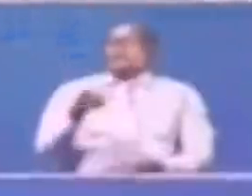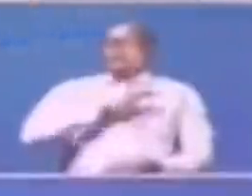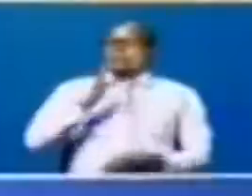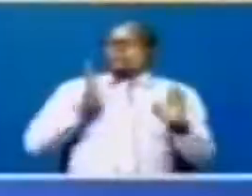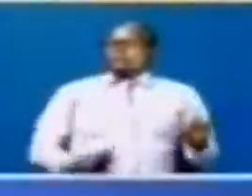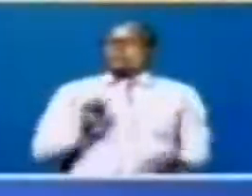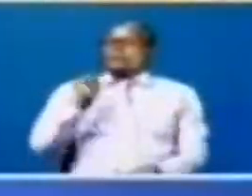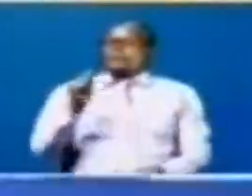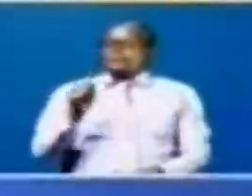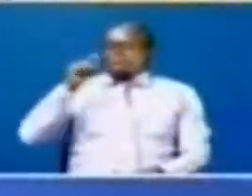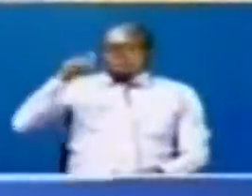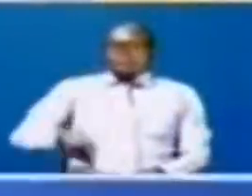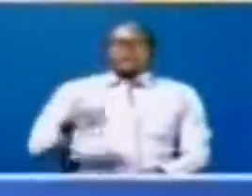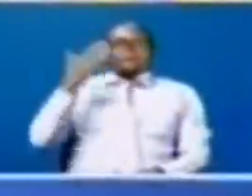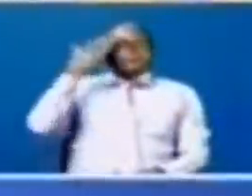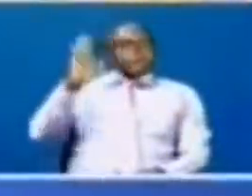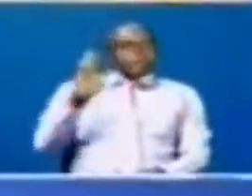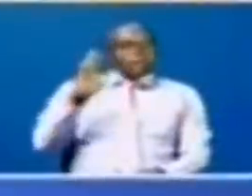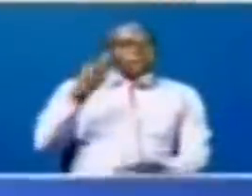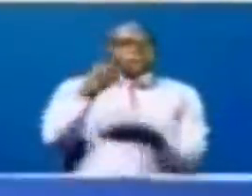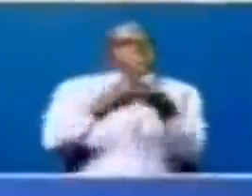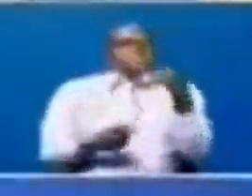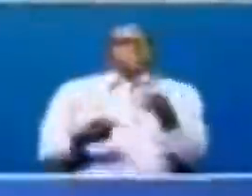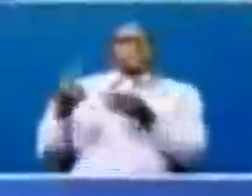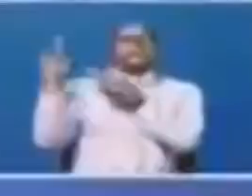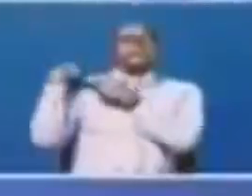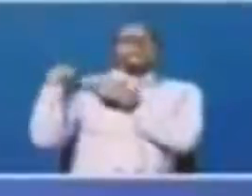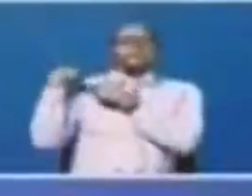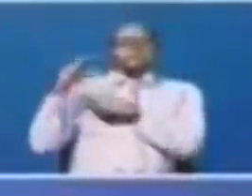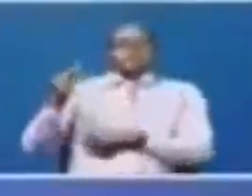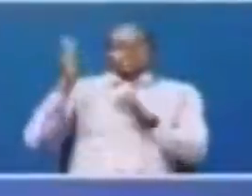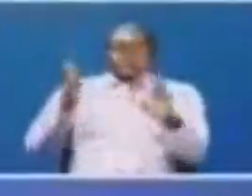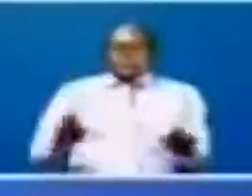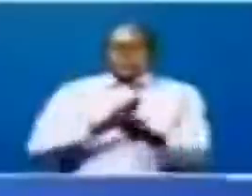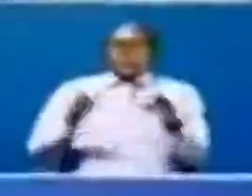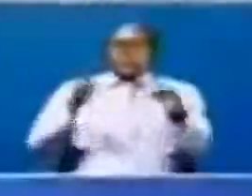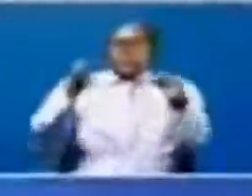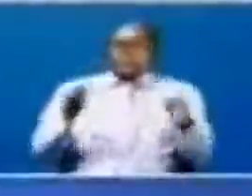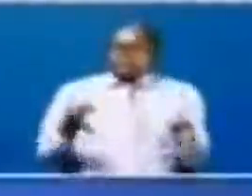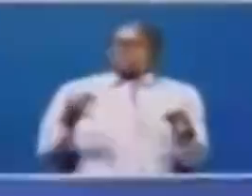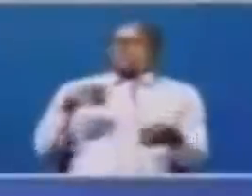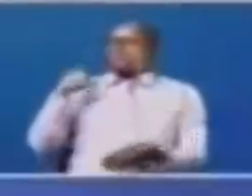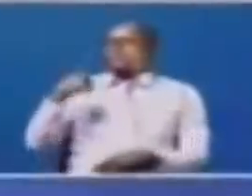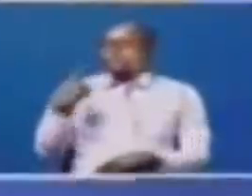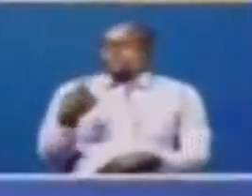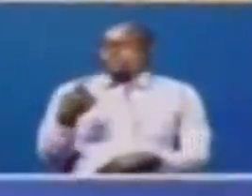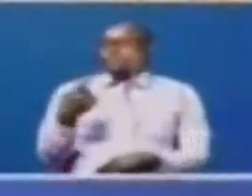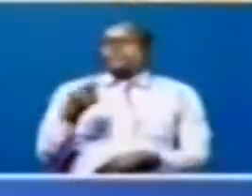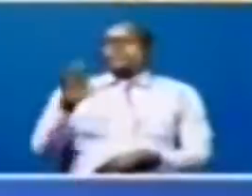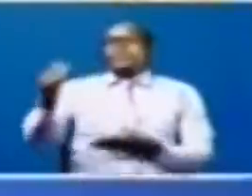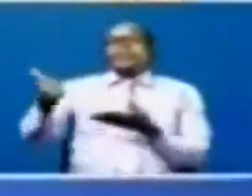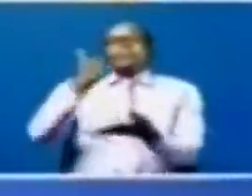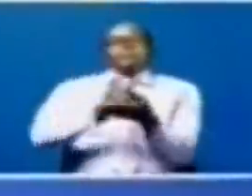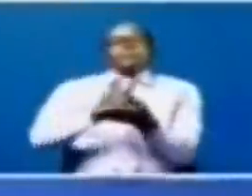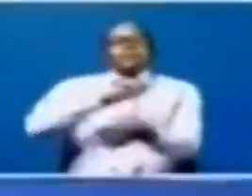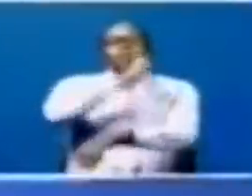themselves to know that they are both accountable to the nation. They are not accountable to the appointing